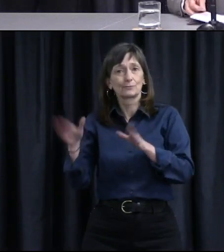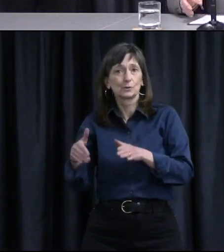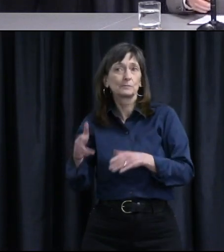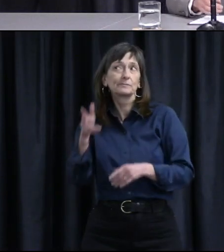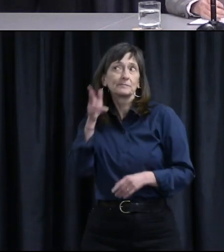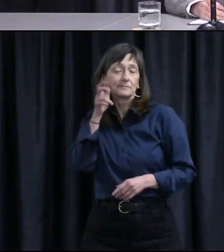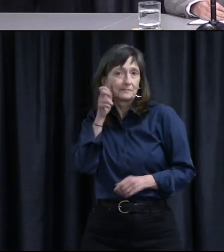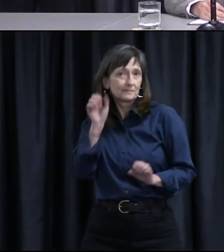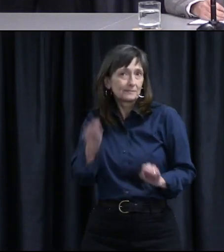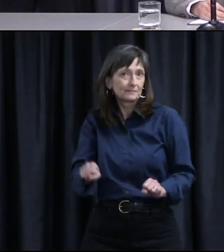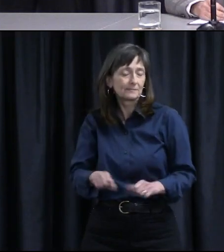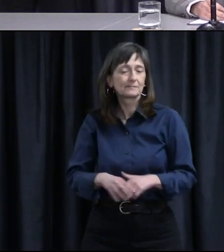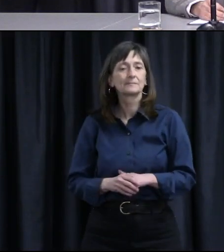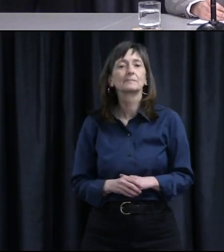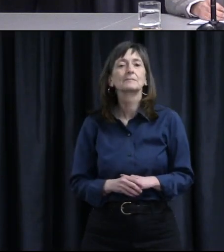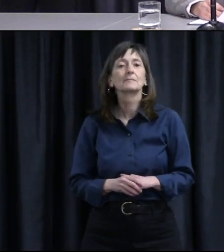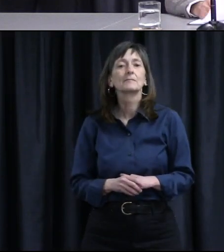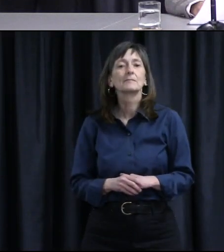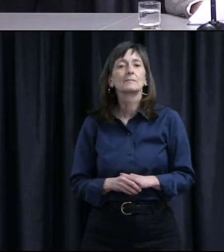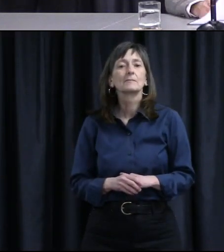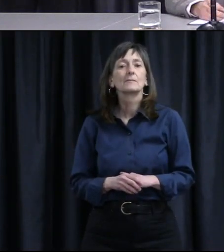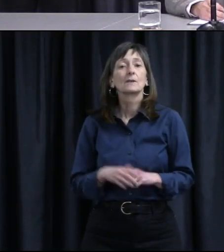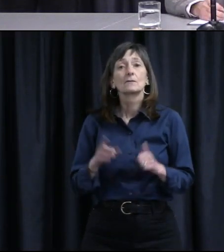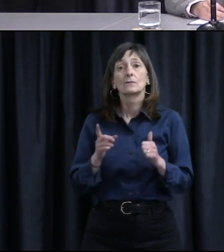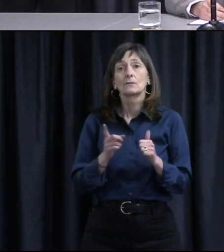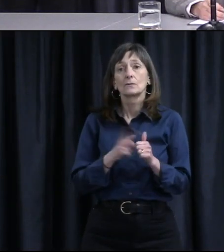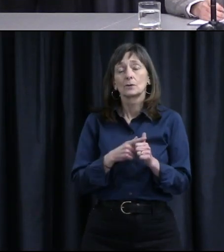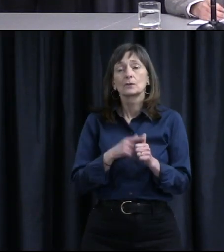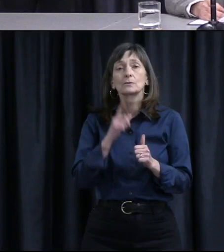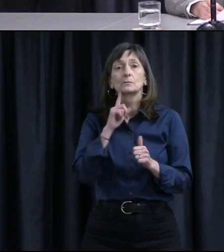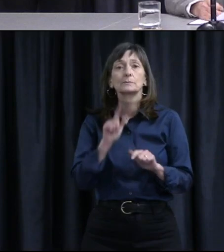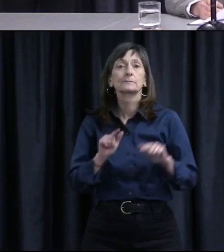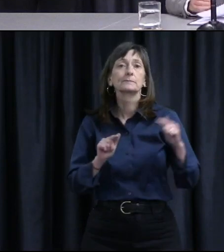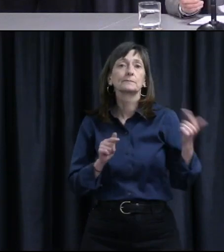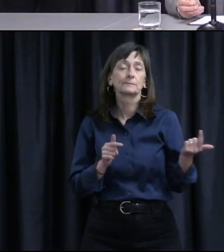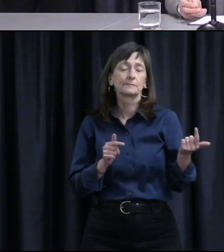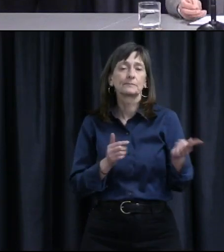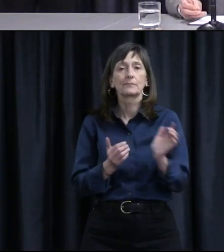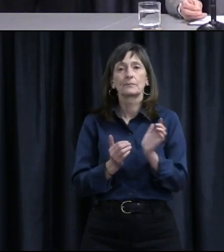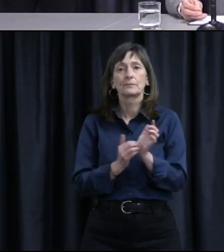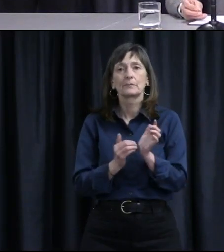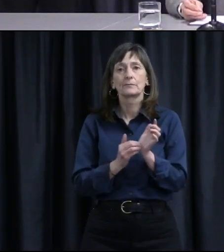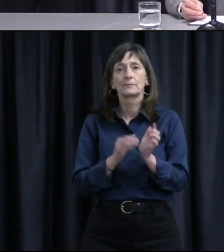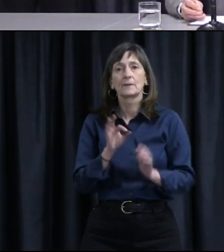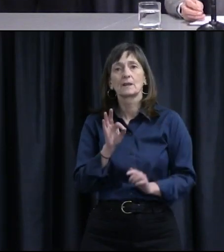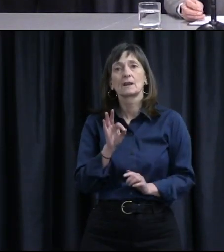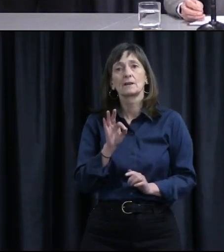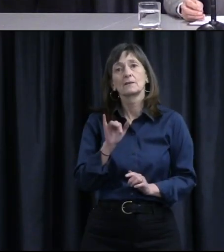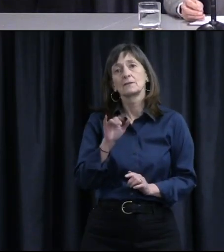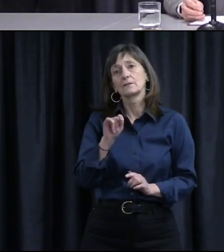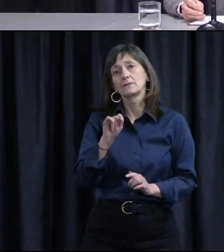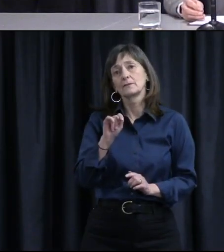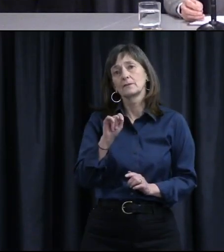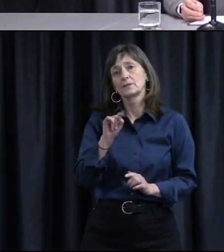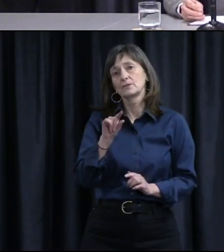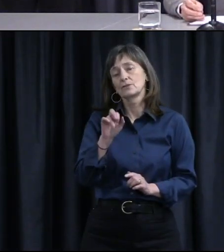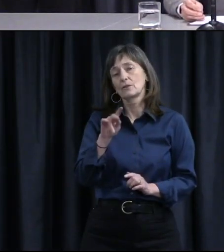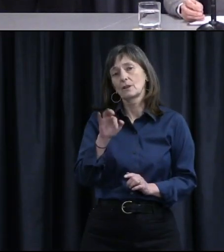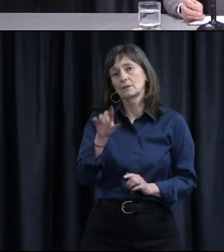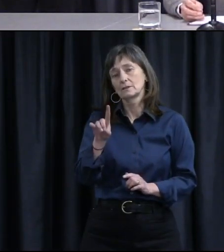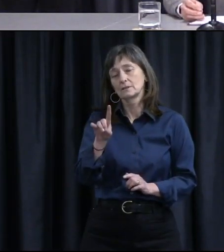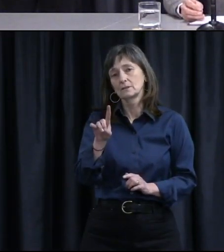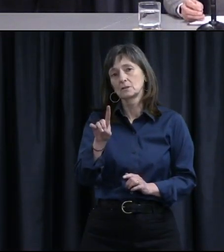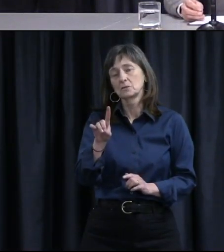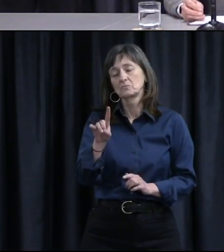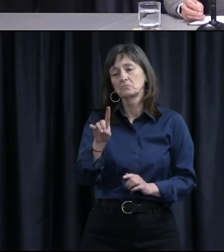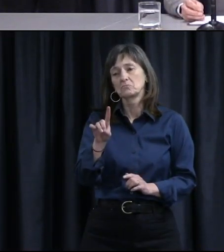begin, I will pass it over to Dr. Fitzgerald to give us an update on the